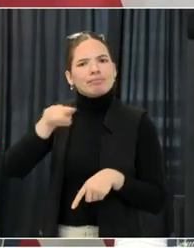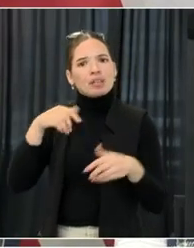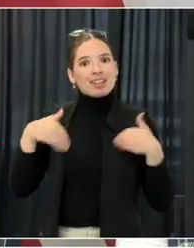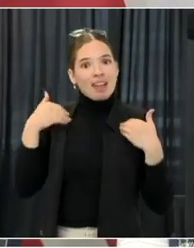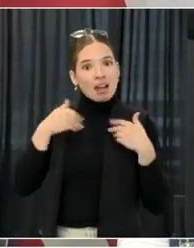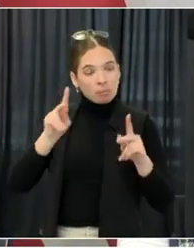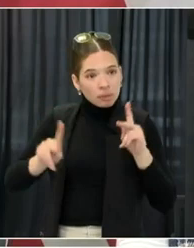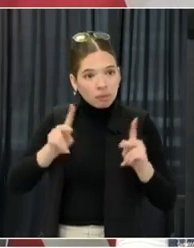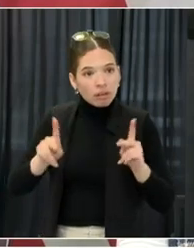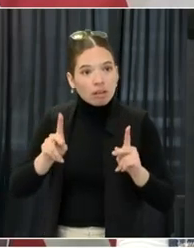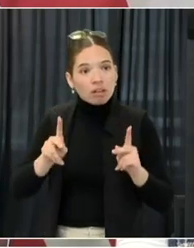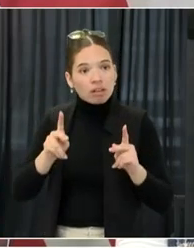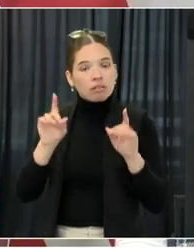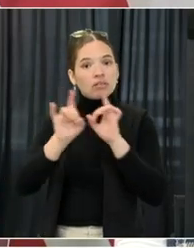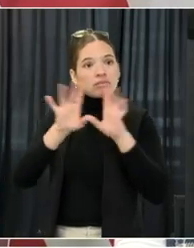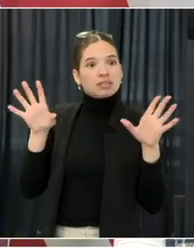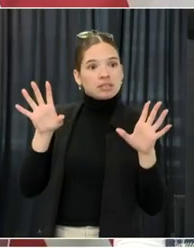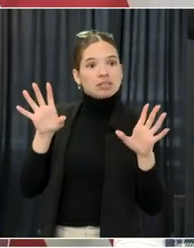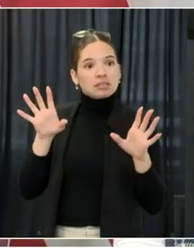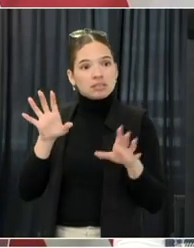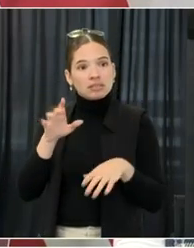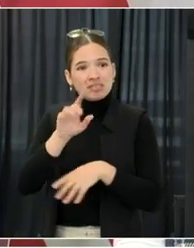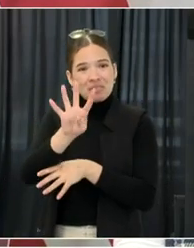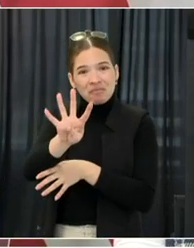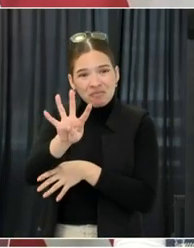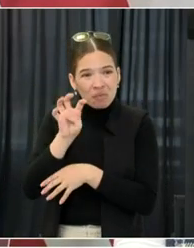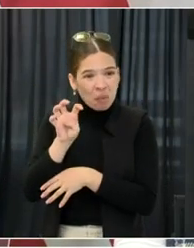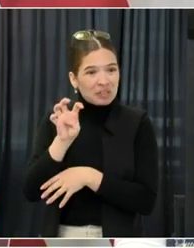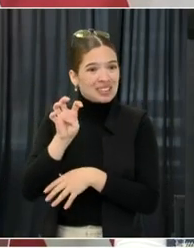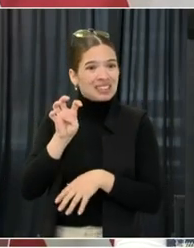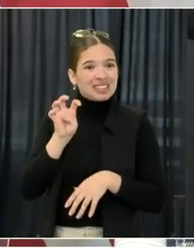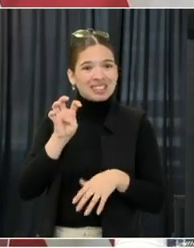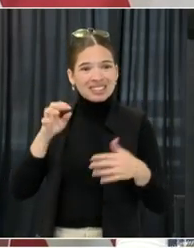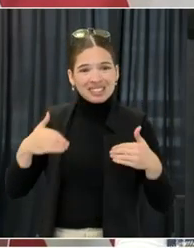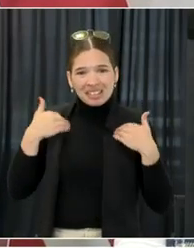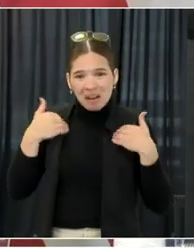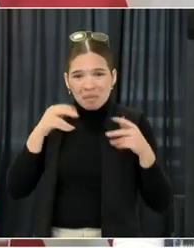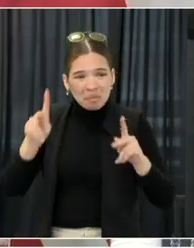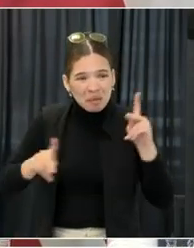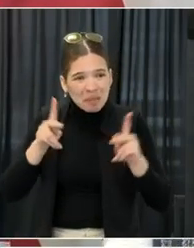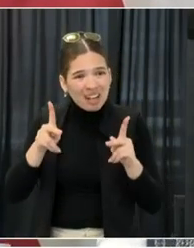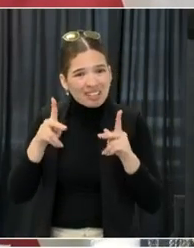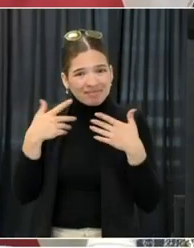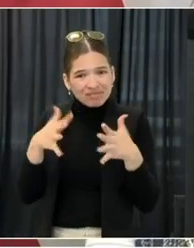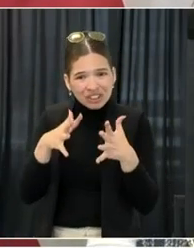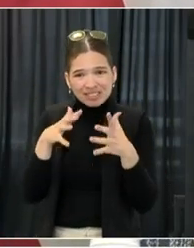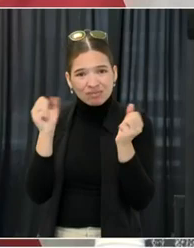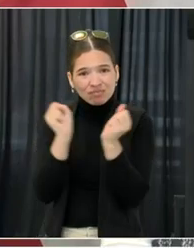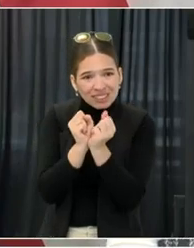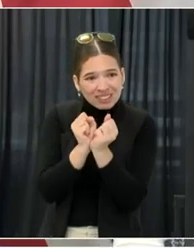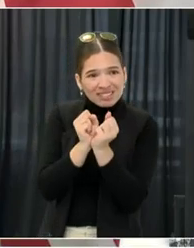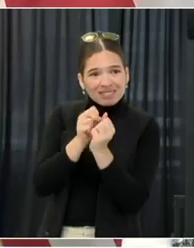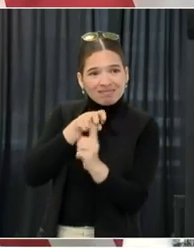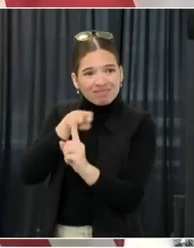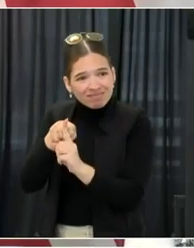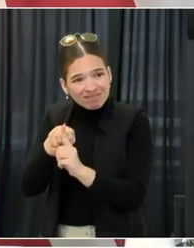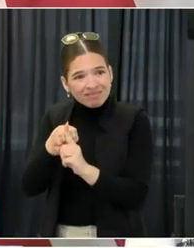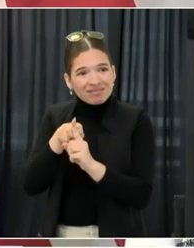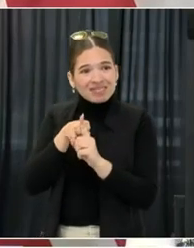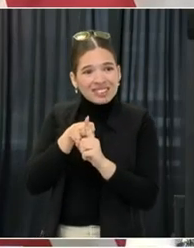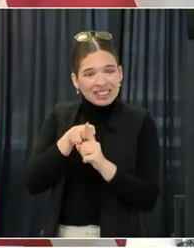400 juveniles were arrested for violent crime in 2022. A third of them, that was their first entrance into the criminal justice